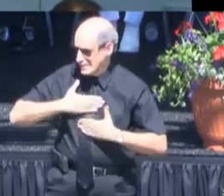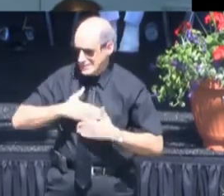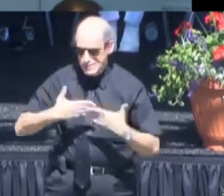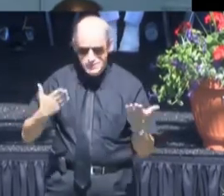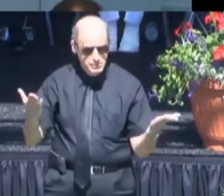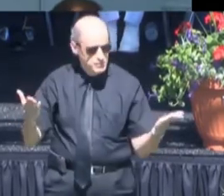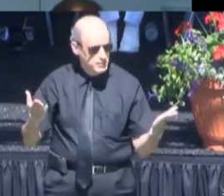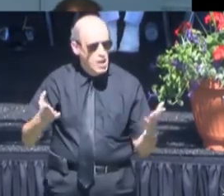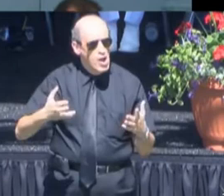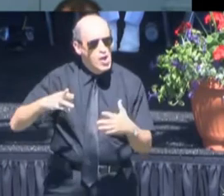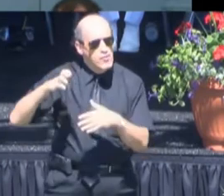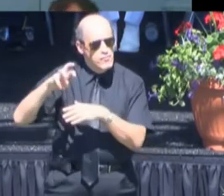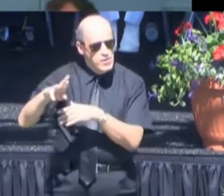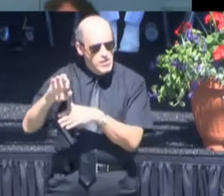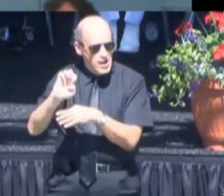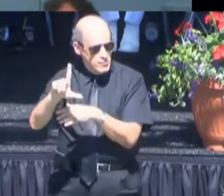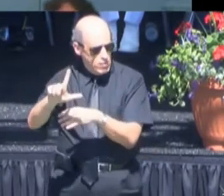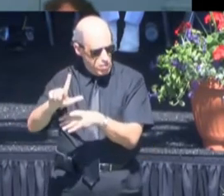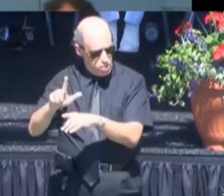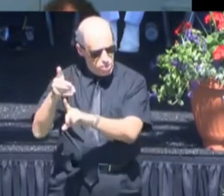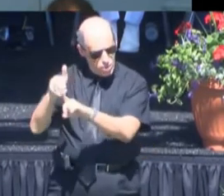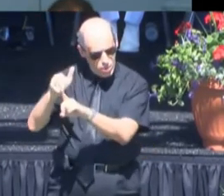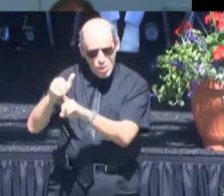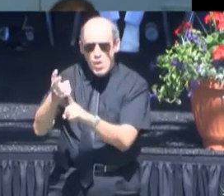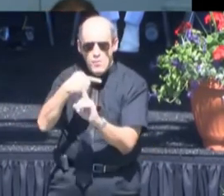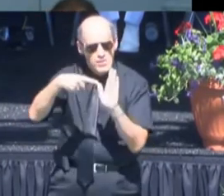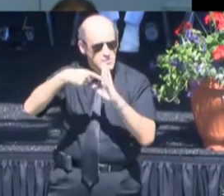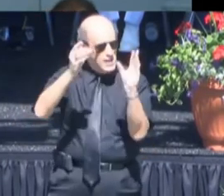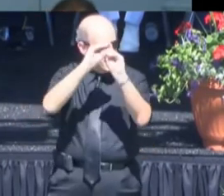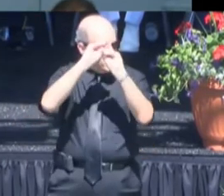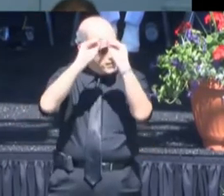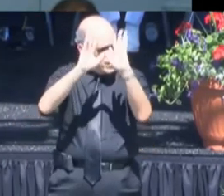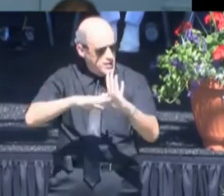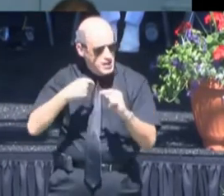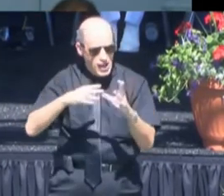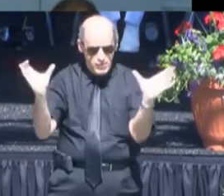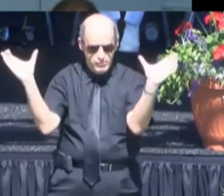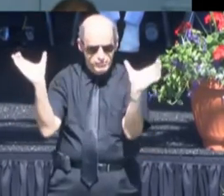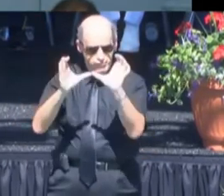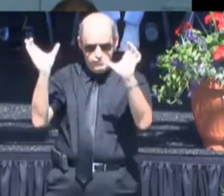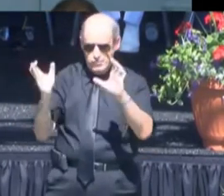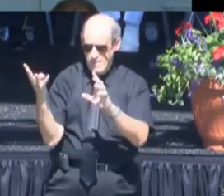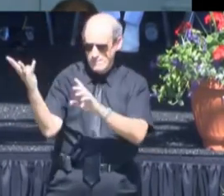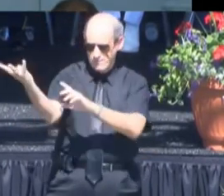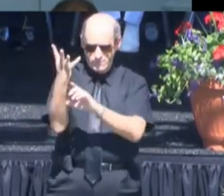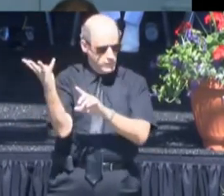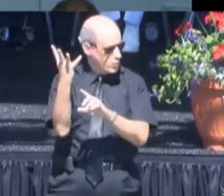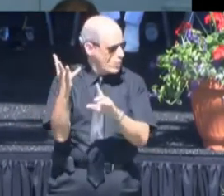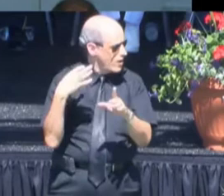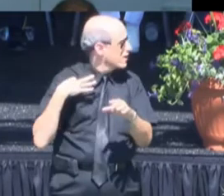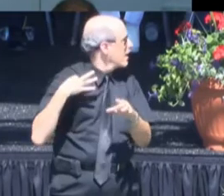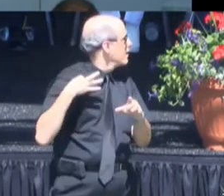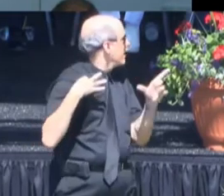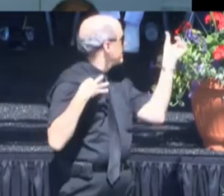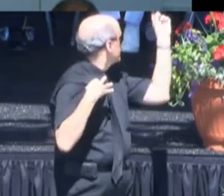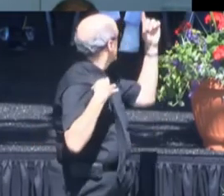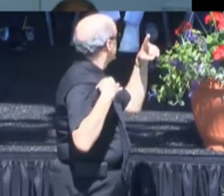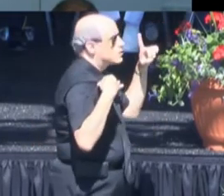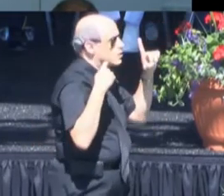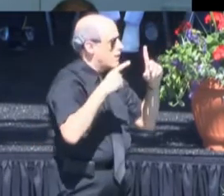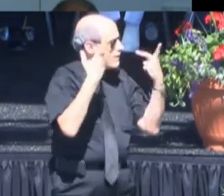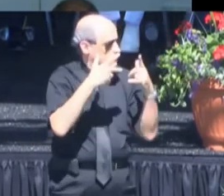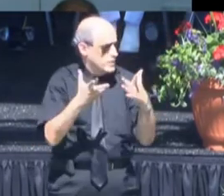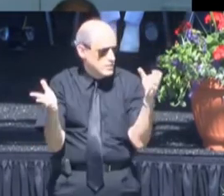Rear Admiral Hellis, on behalf of the faculty, I hereby certify that these master candidates have completed the